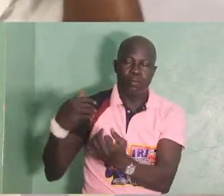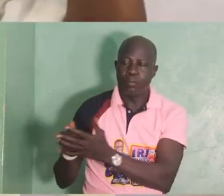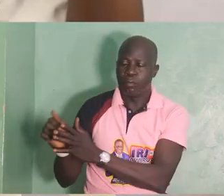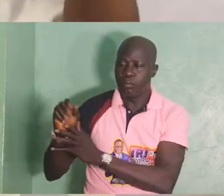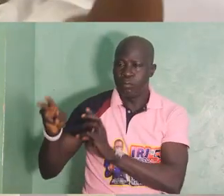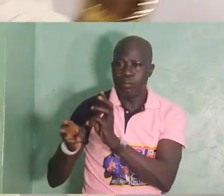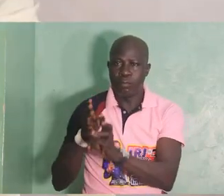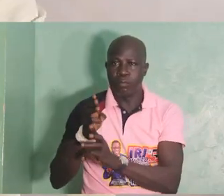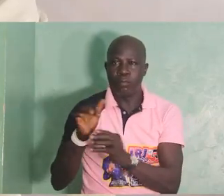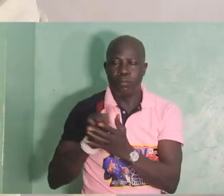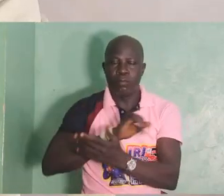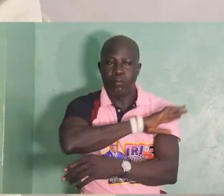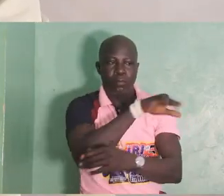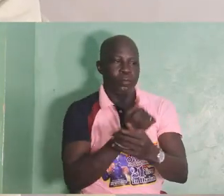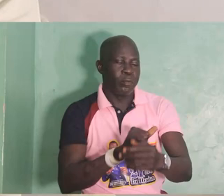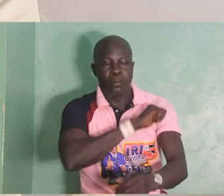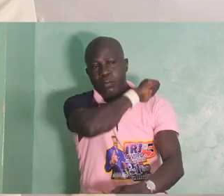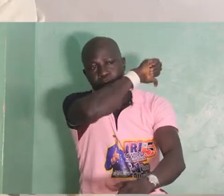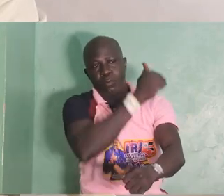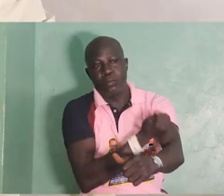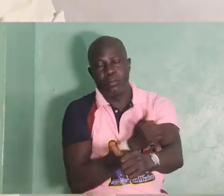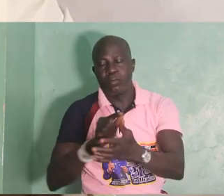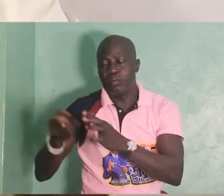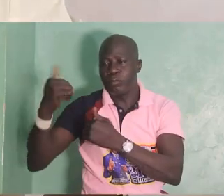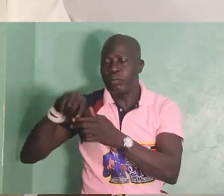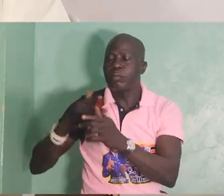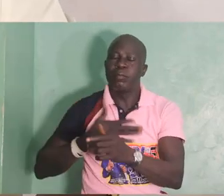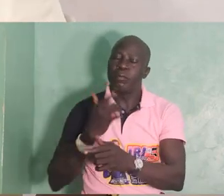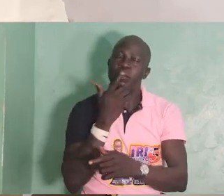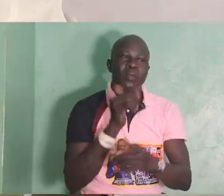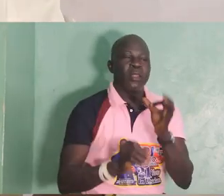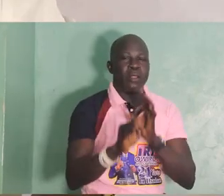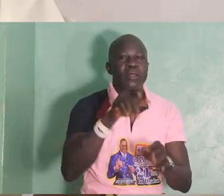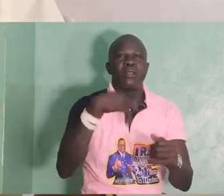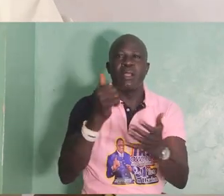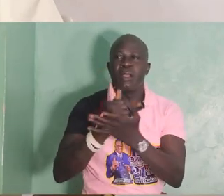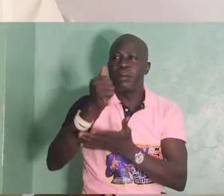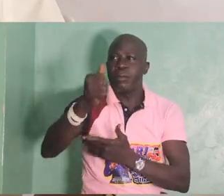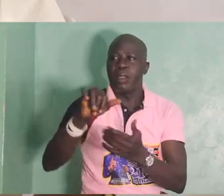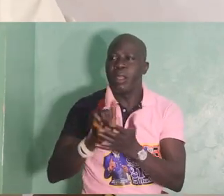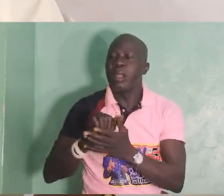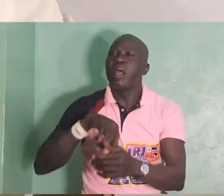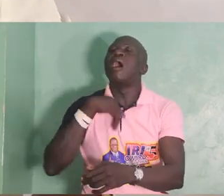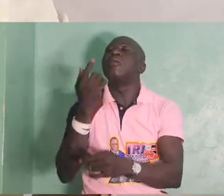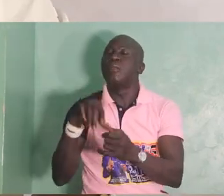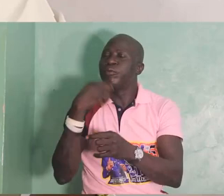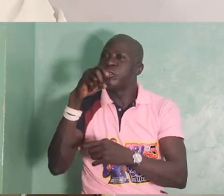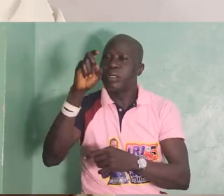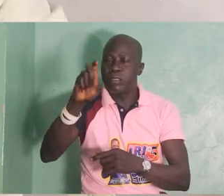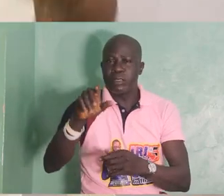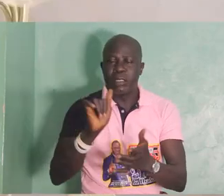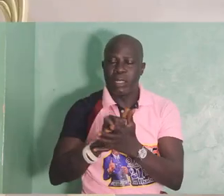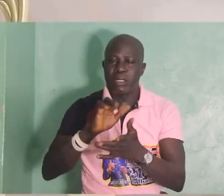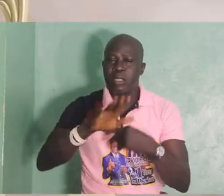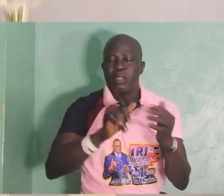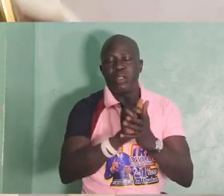jadu agbaye all over the world egbe ase to tenu mi jadu this your toys that comes from above o ba le sami ni o you can say amen emi so aso tele